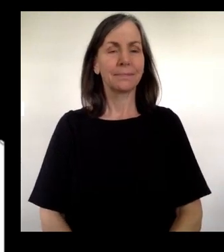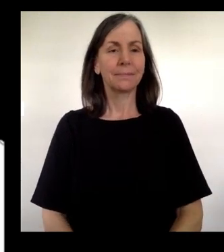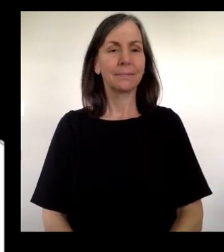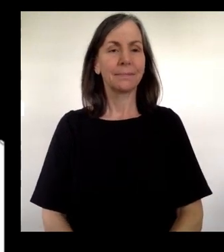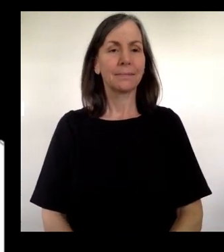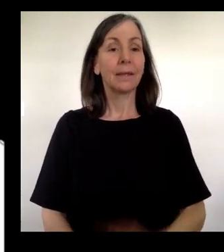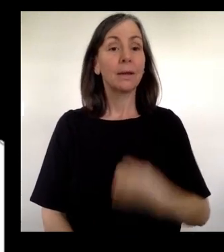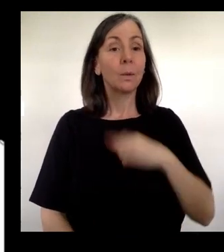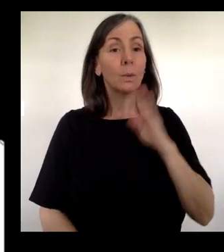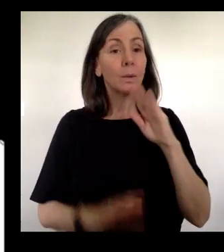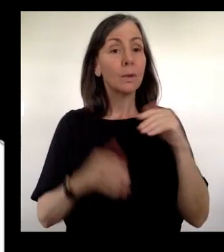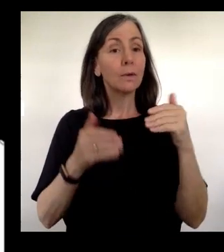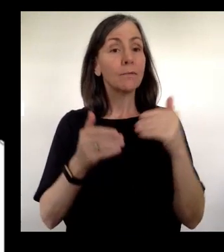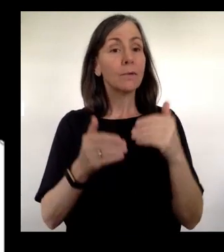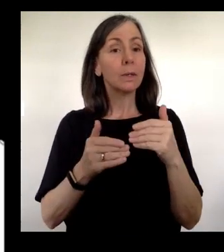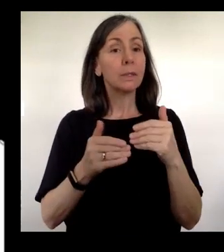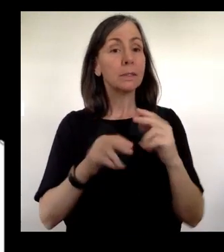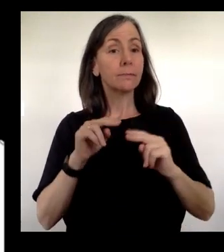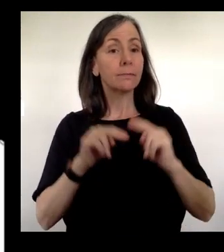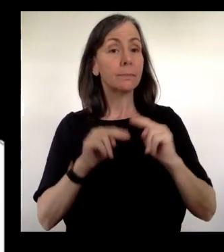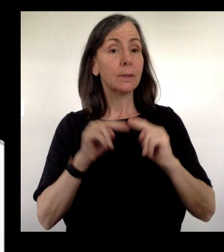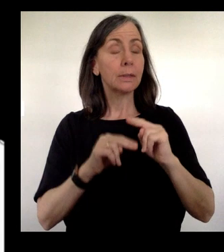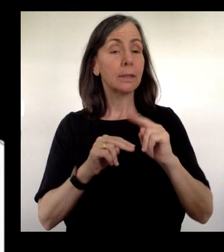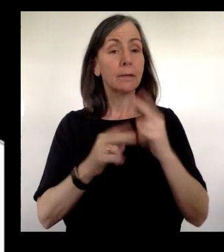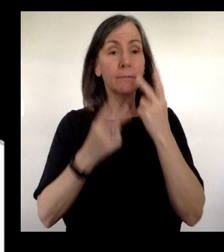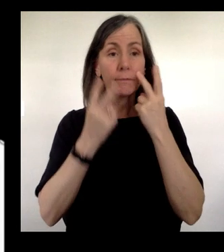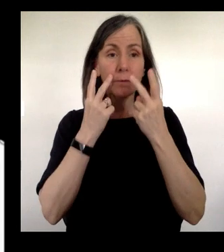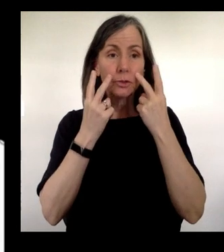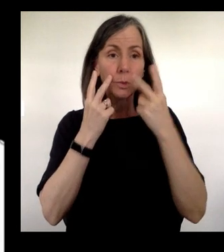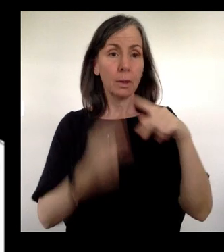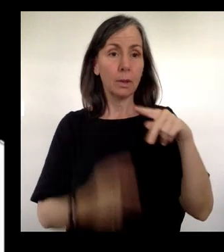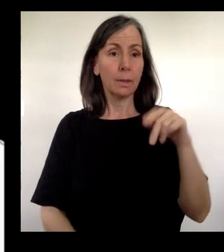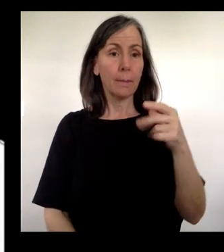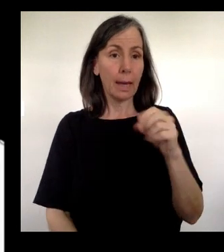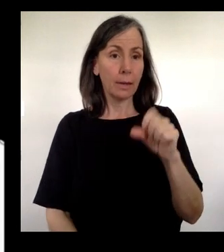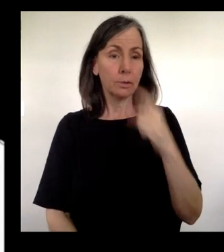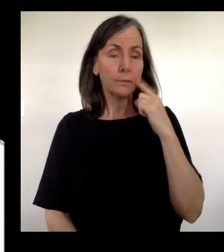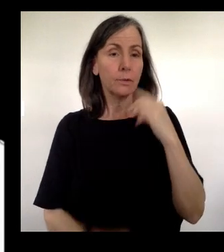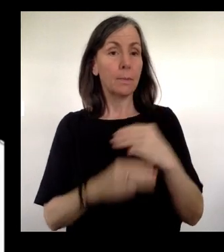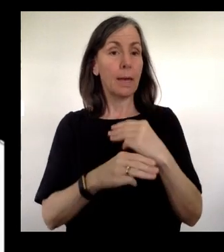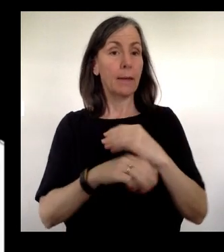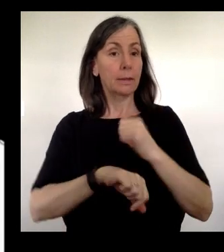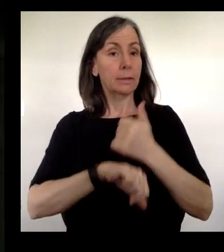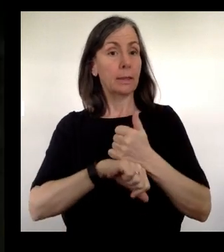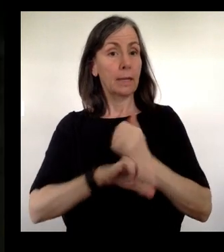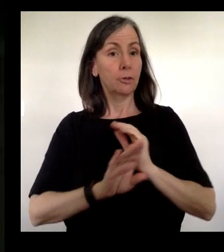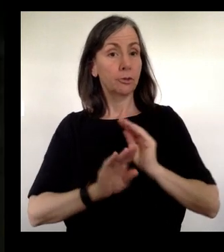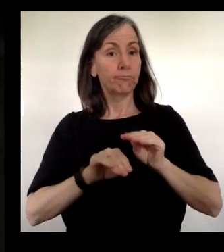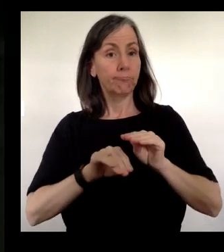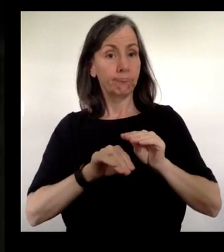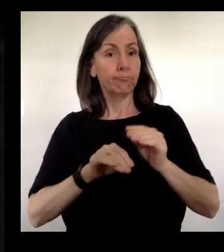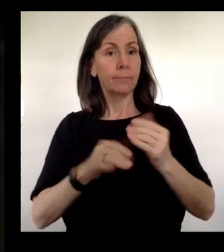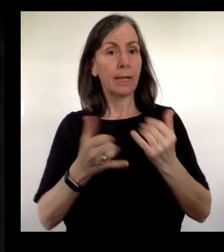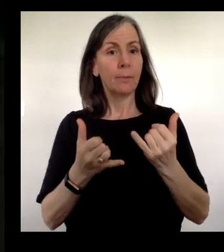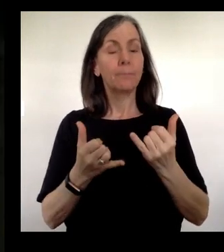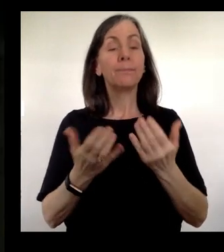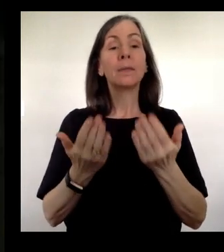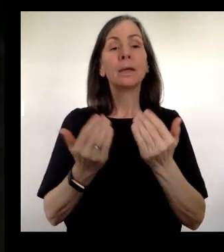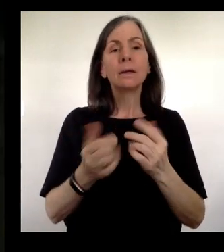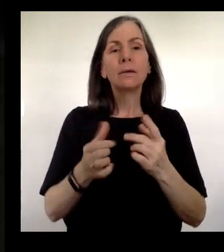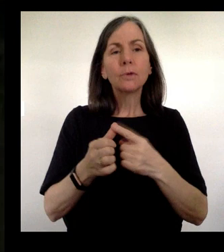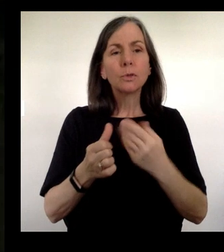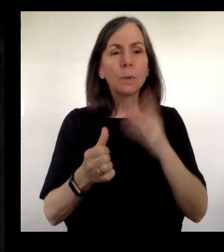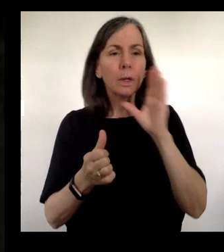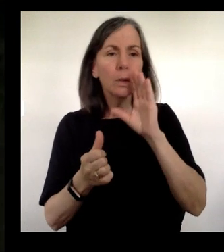we are going to work on building visual patterns as our math installation. So first we want to kind of dig around